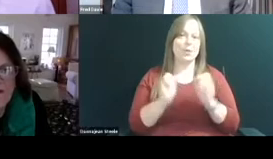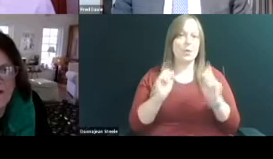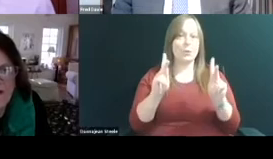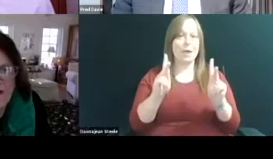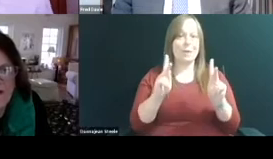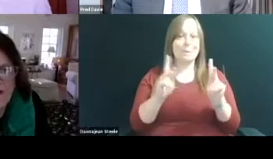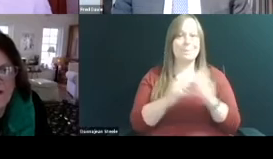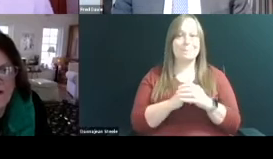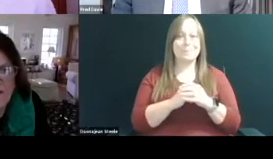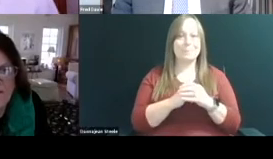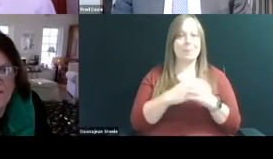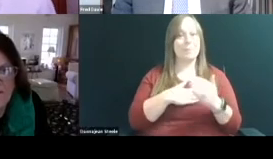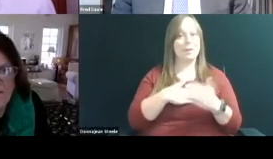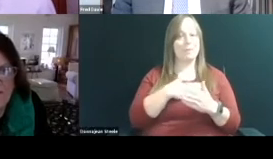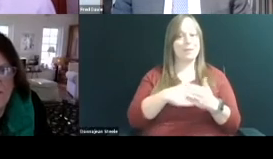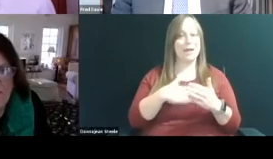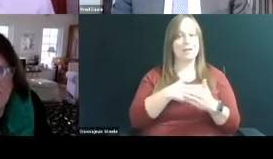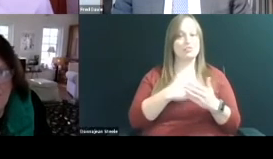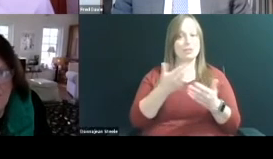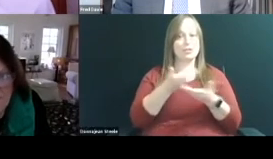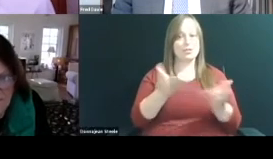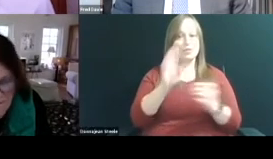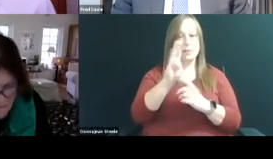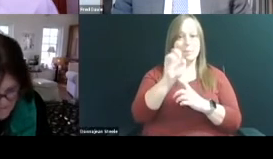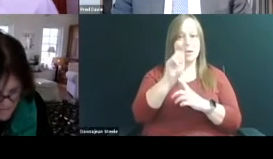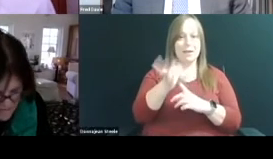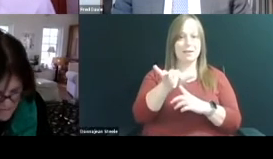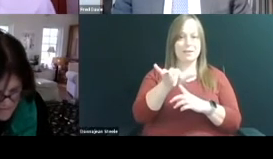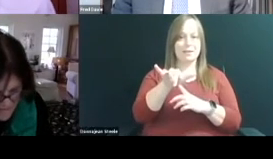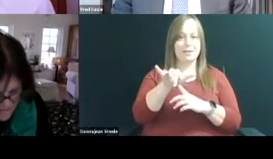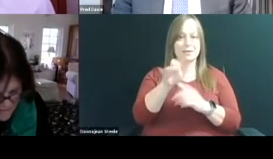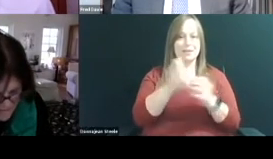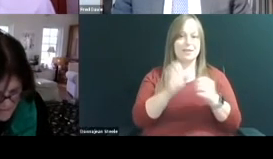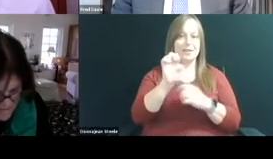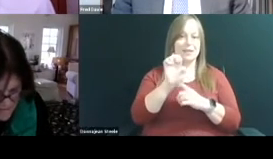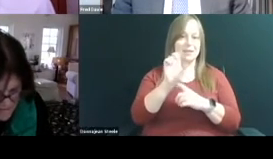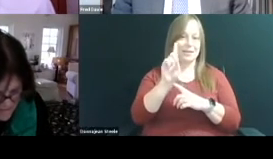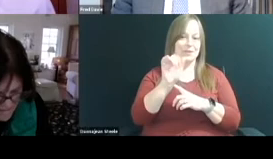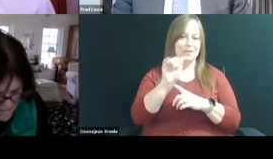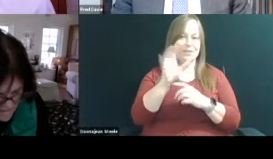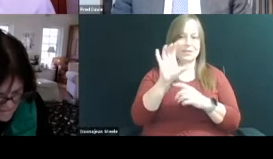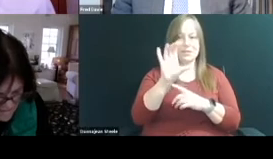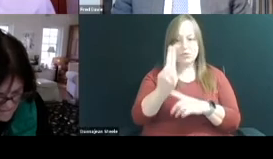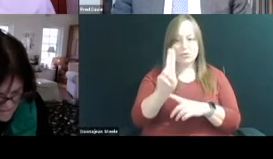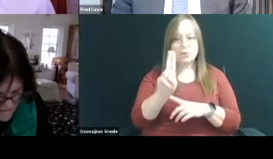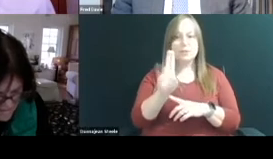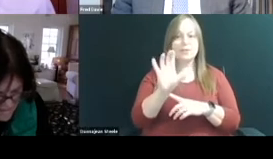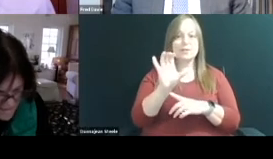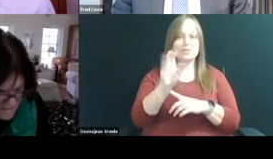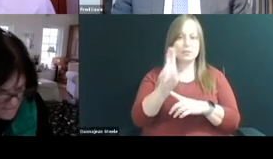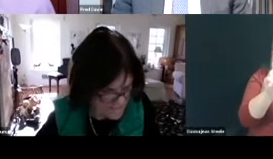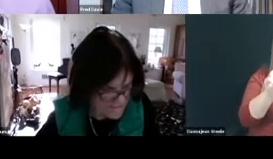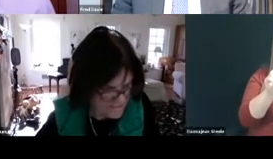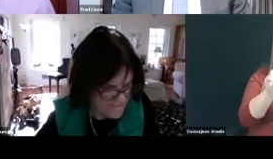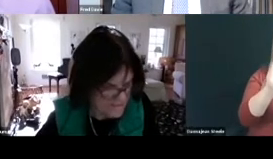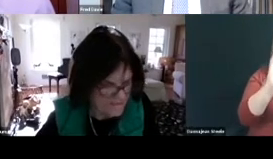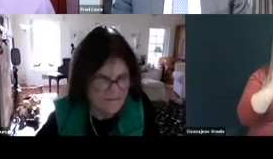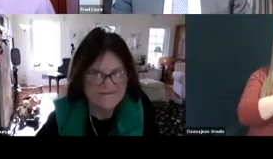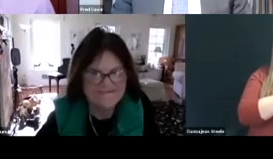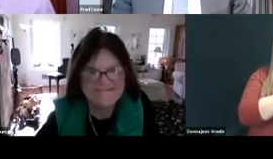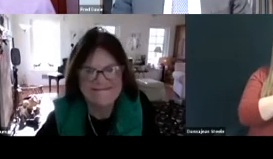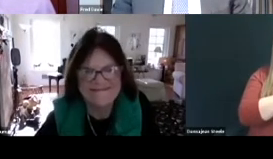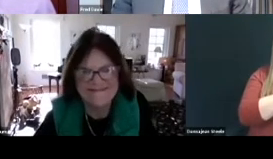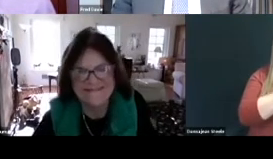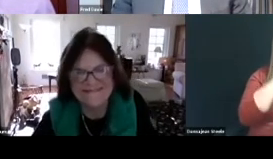All right, it's my pleasure to introduce Betsy Gottbaum, the Executive Director of Citizens Union and Citizens Union Foundation,